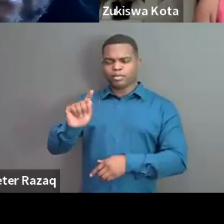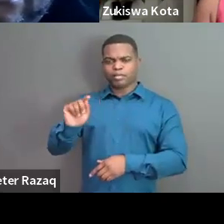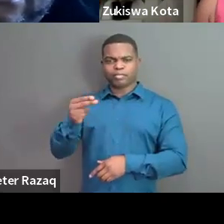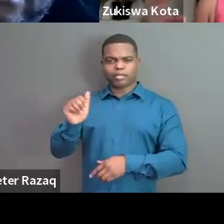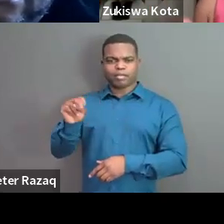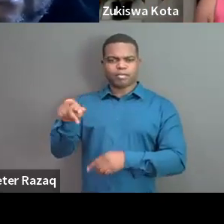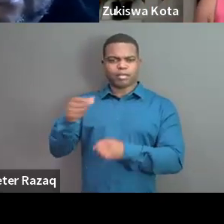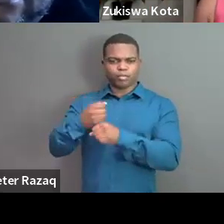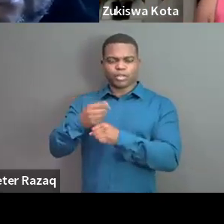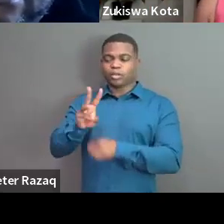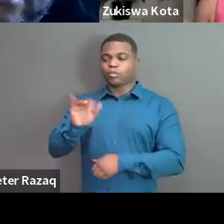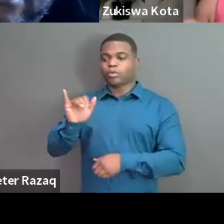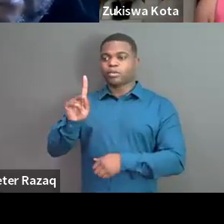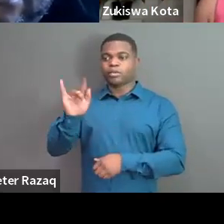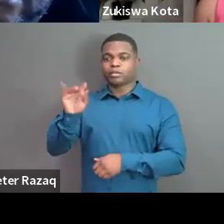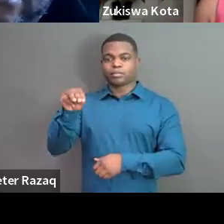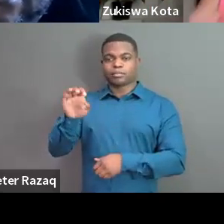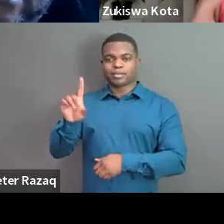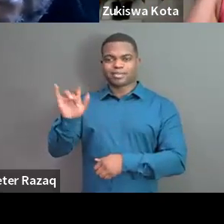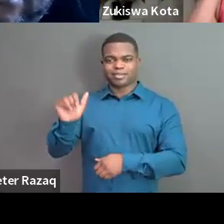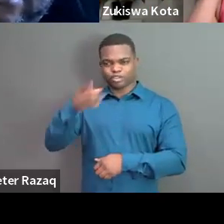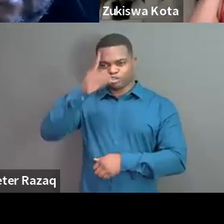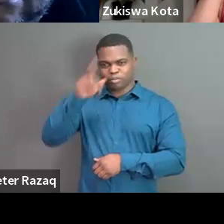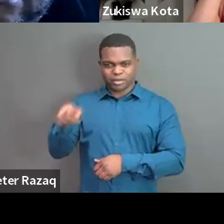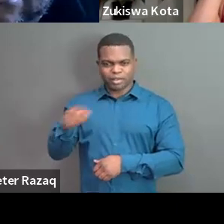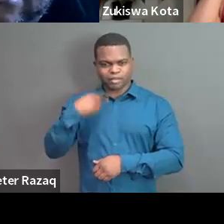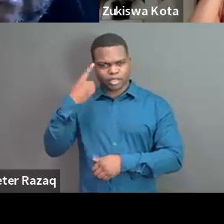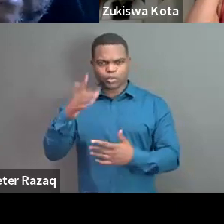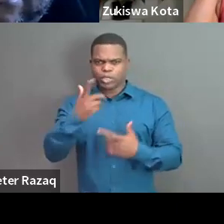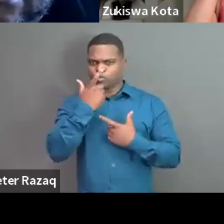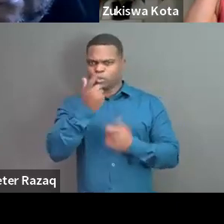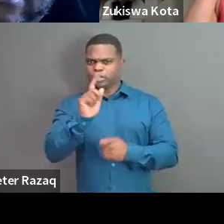define themselves as urban or rural that we are not addressing?